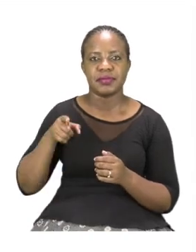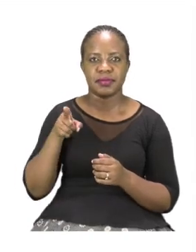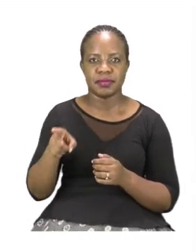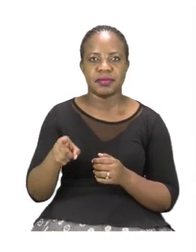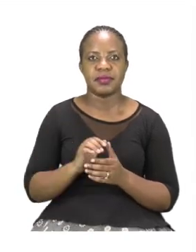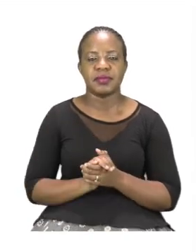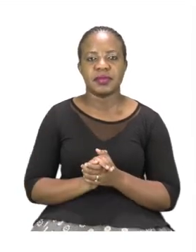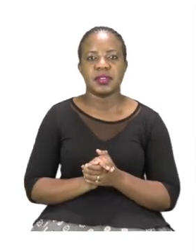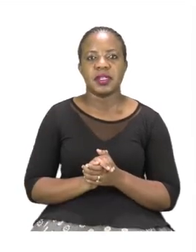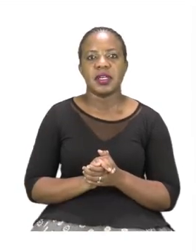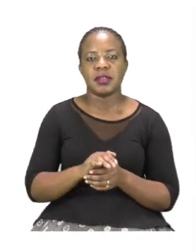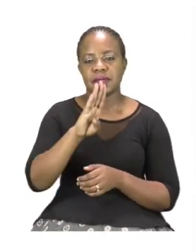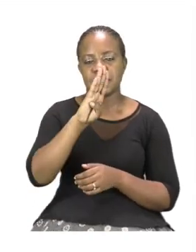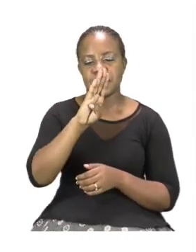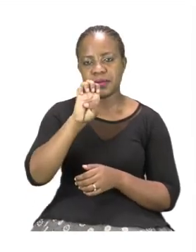be.